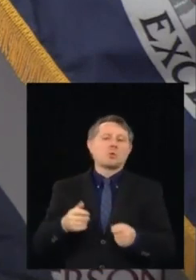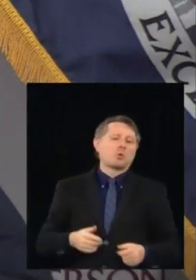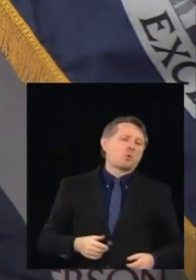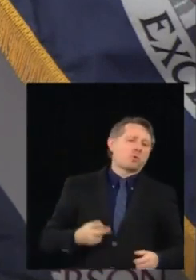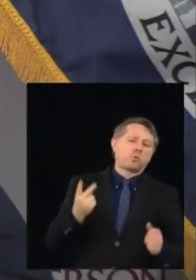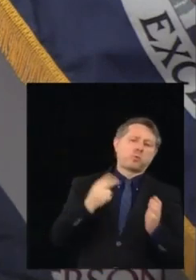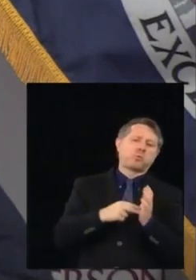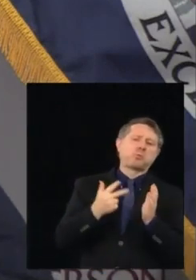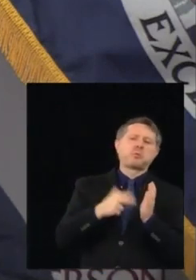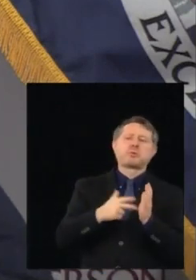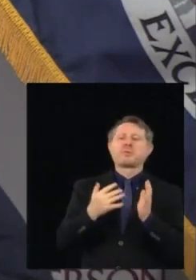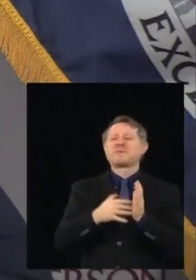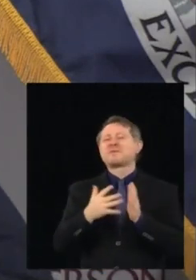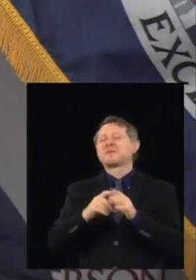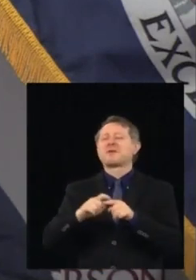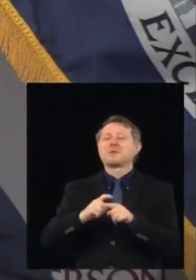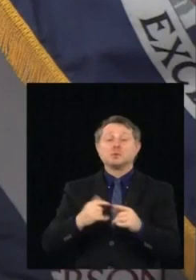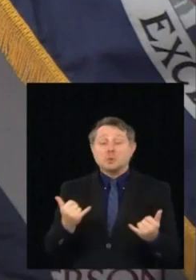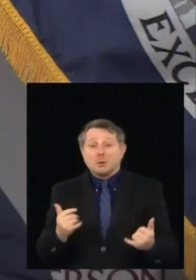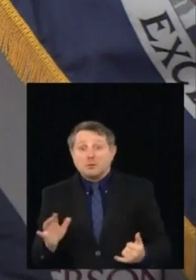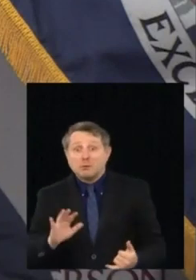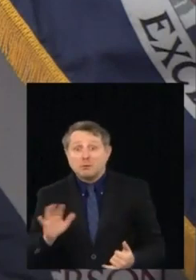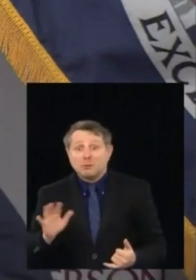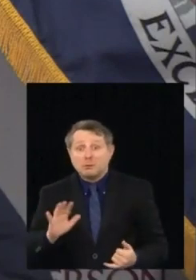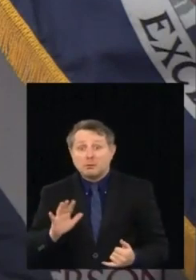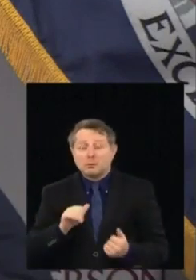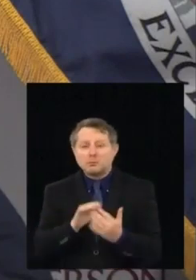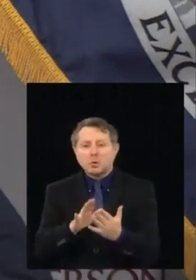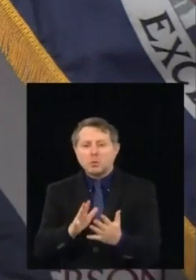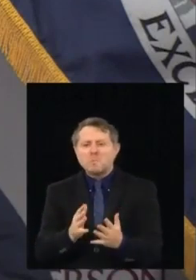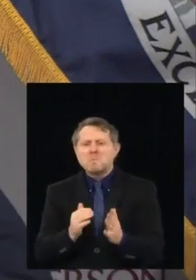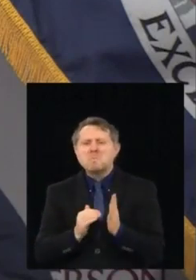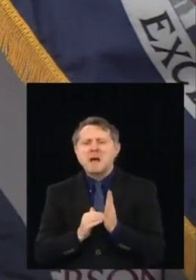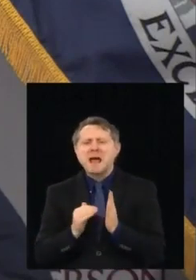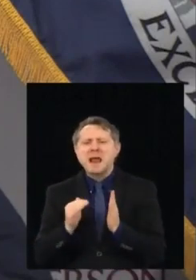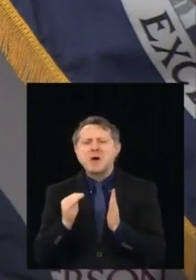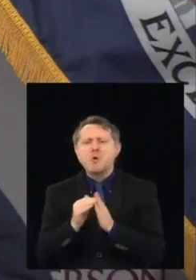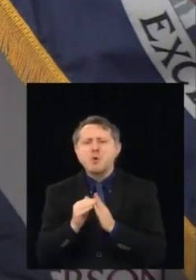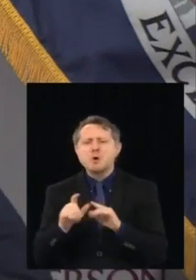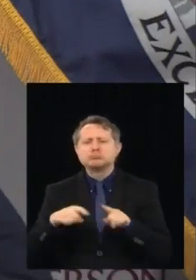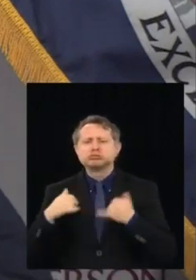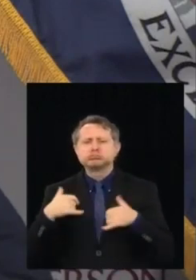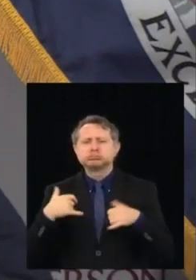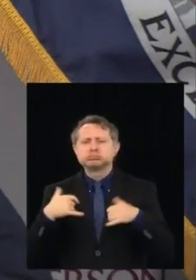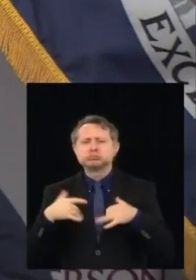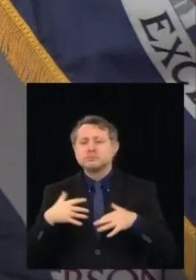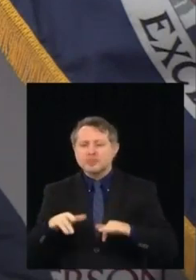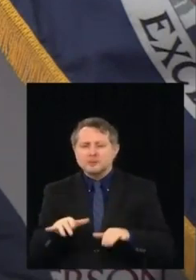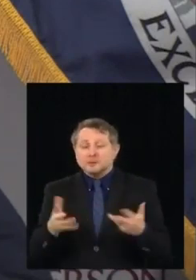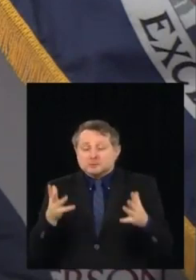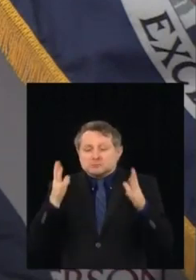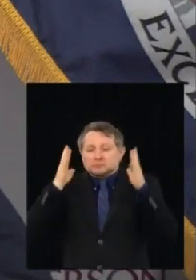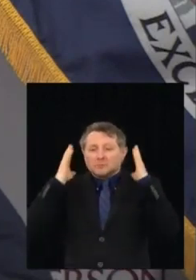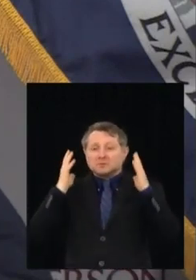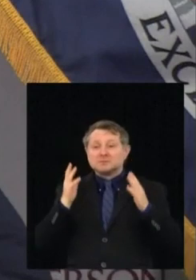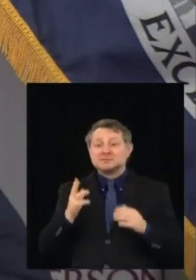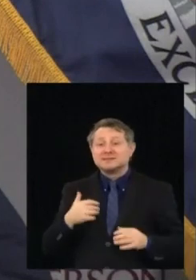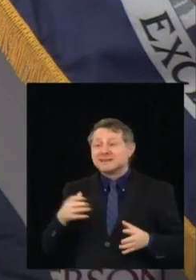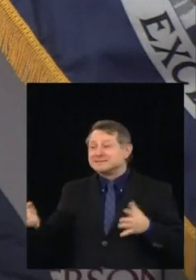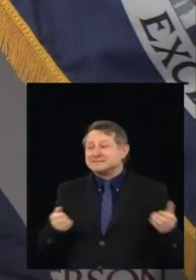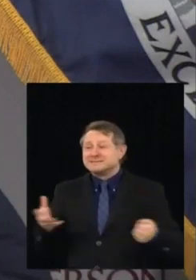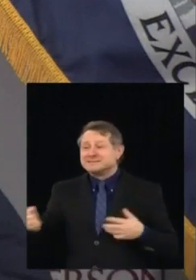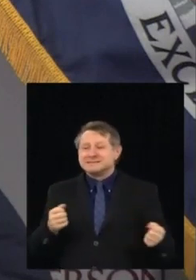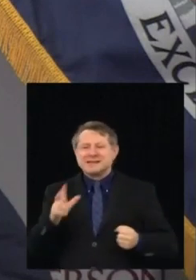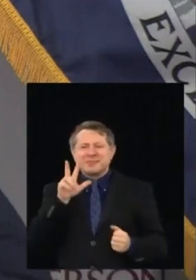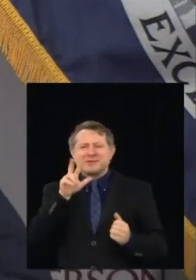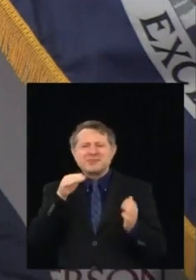now handling in the millions. We have 3,000 people working on the phones